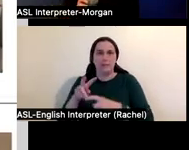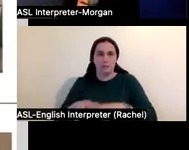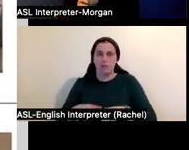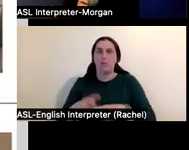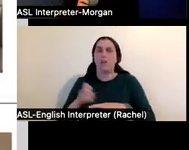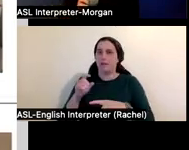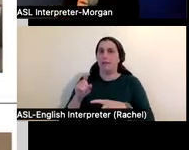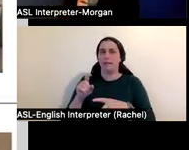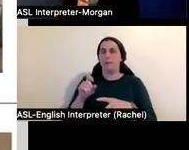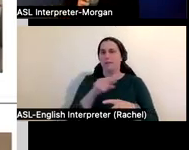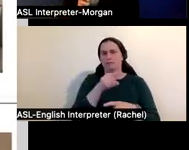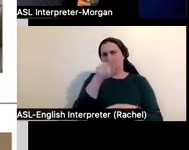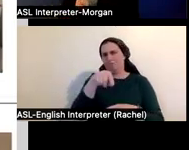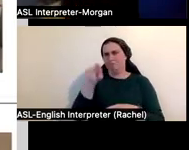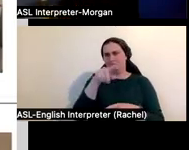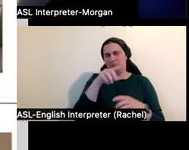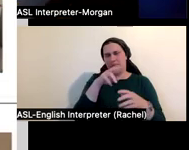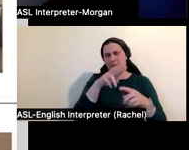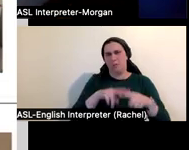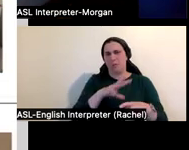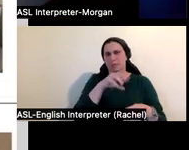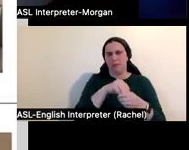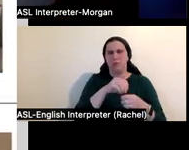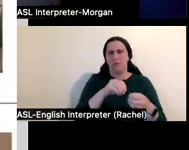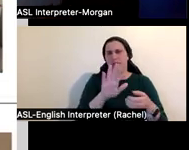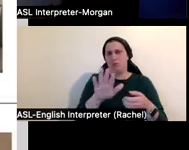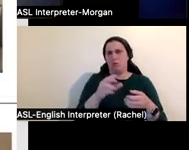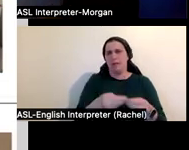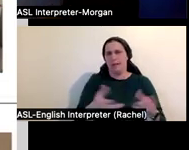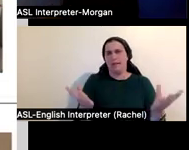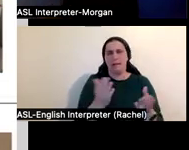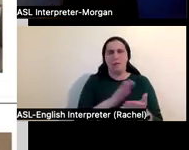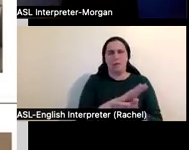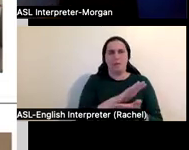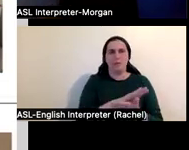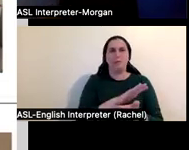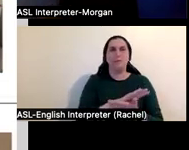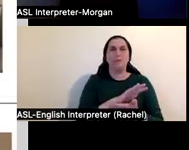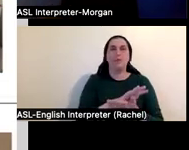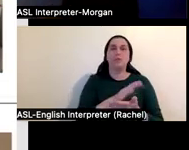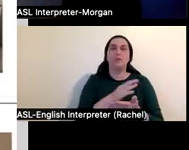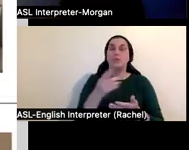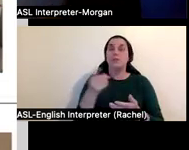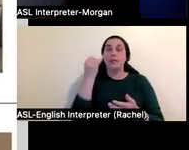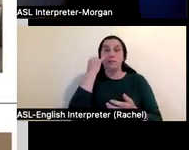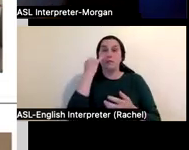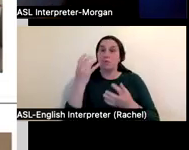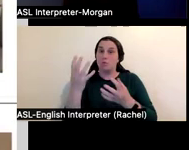might have seen that before. So, but if there's specific requests that you want to know a certain, you know, vocabulary words, you can ask